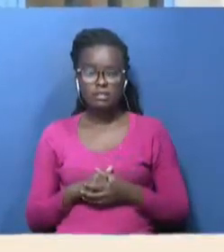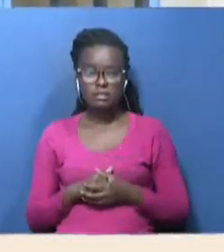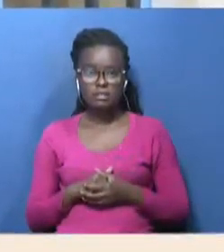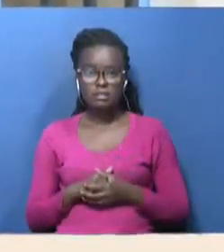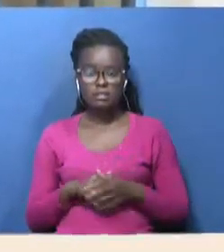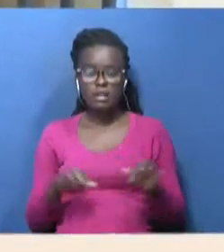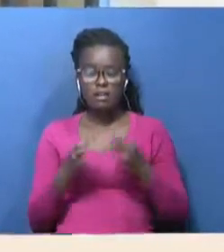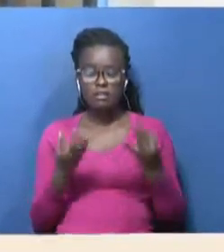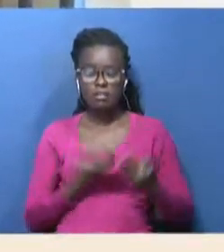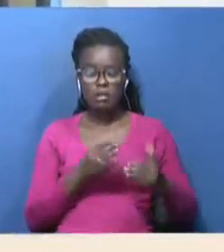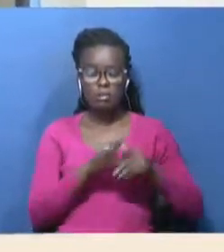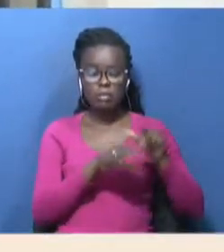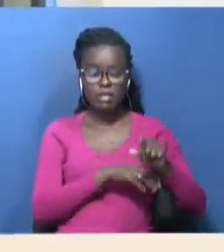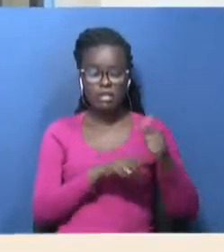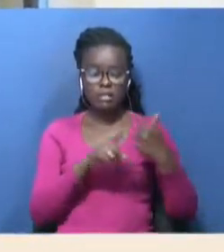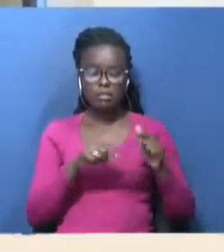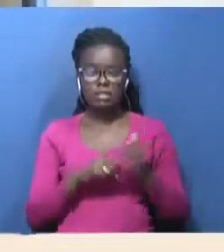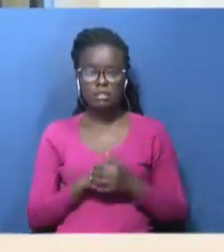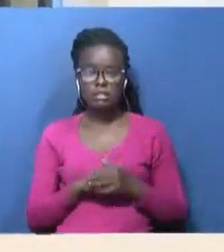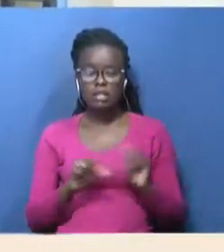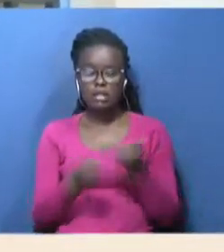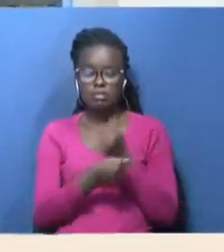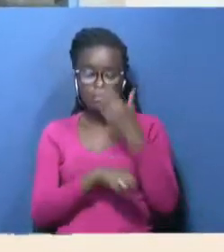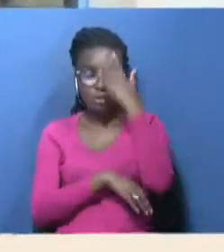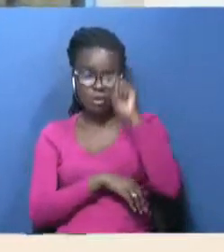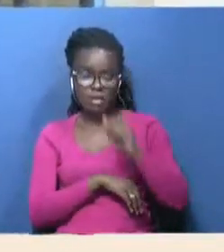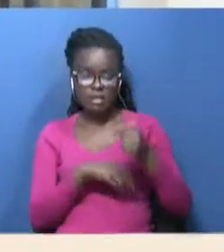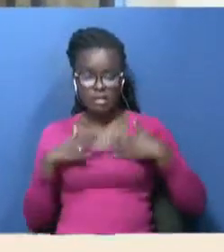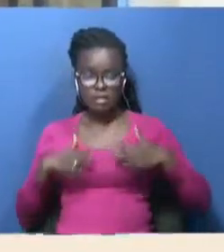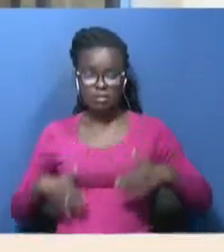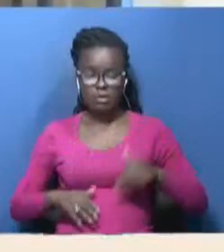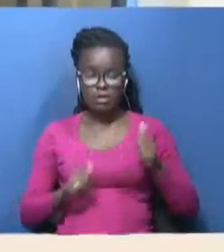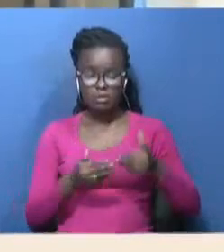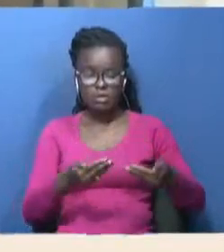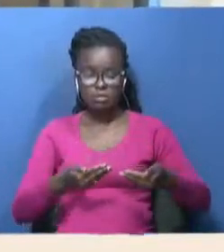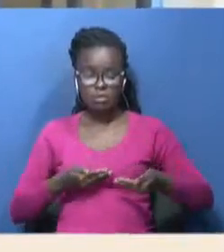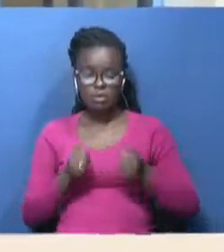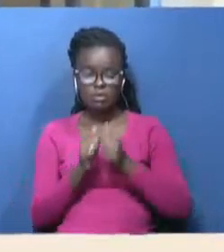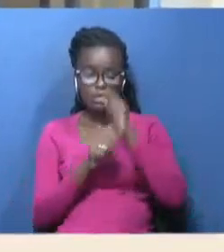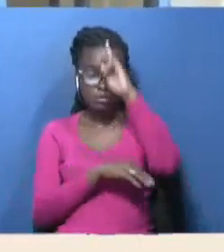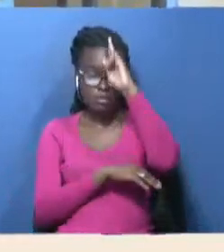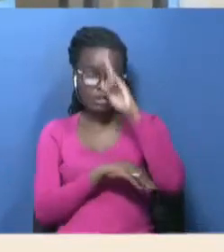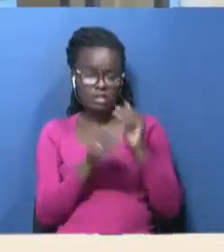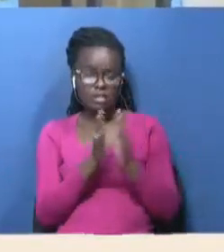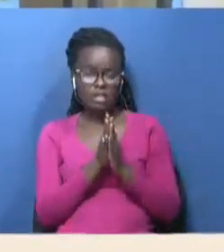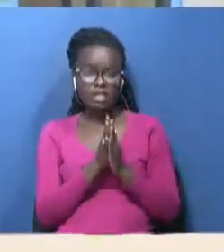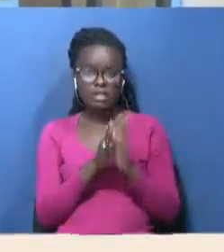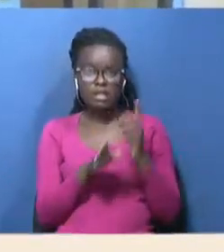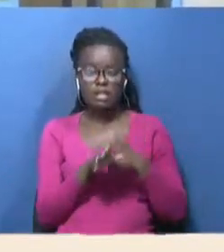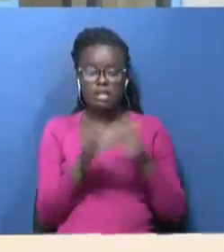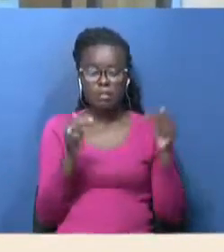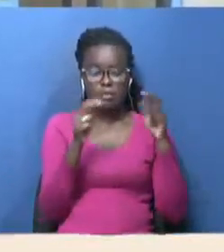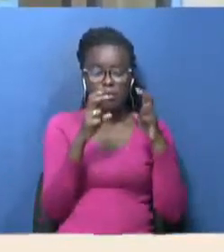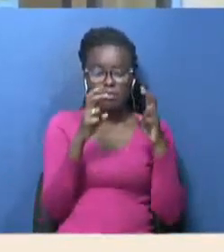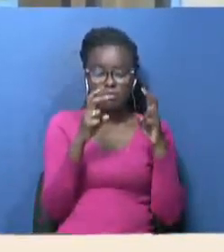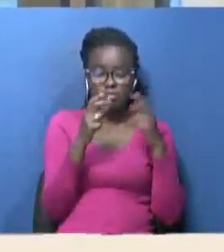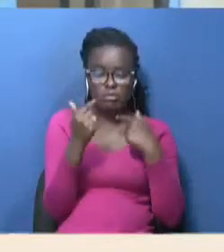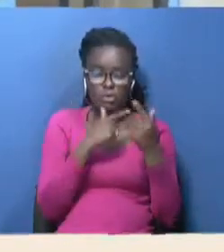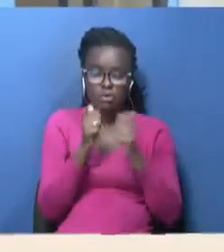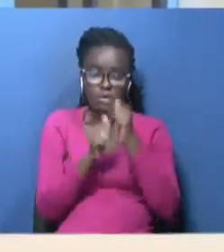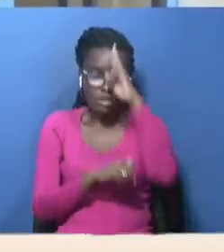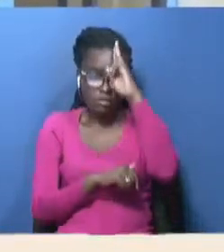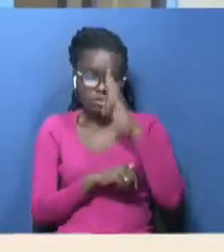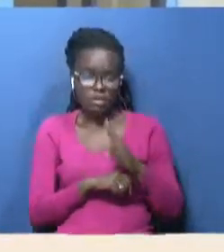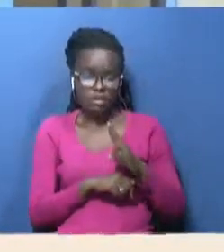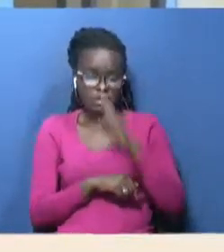their family members, but we cannot, because we find that these are bodies that were brought in by the police, and when we contact the police, the police